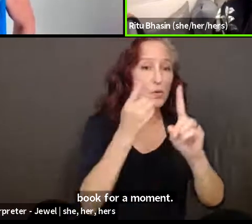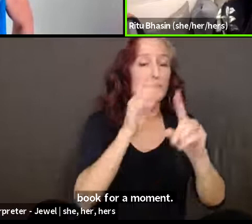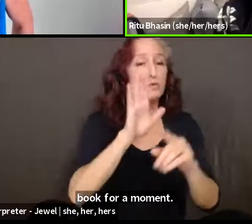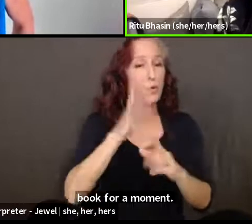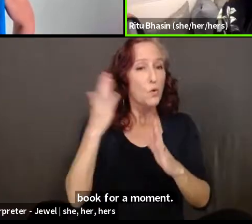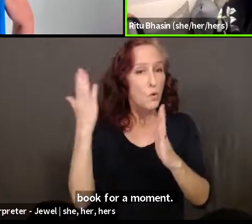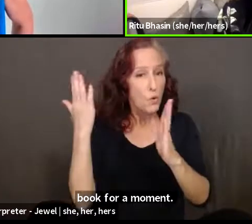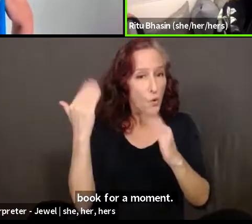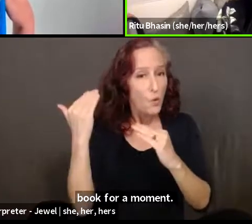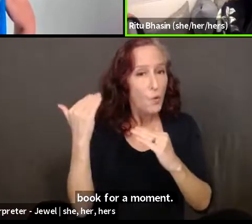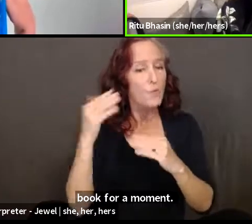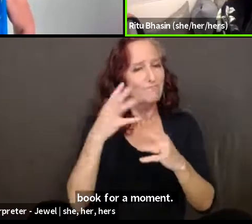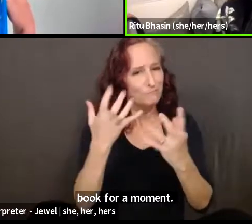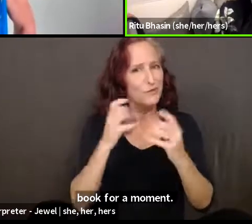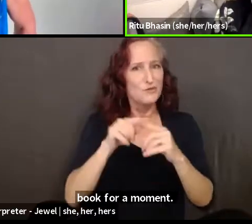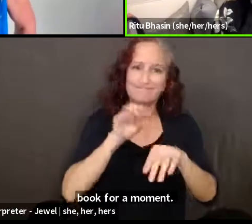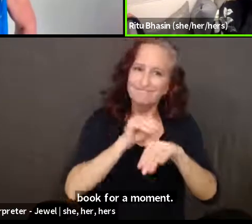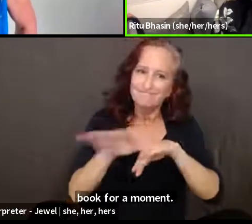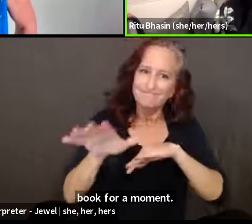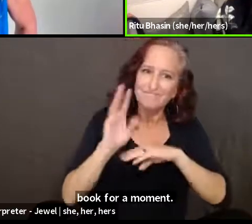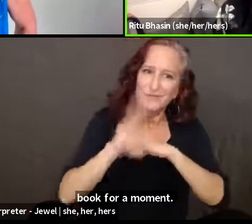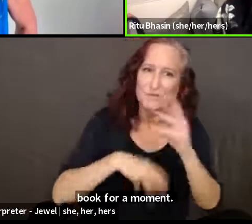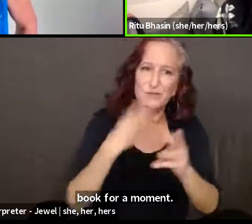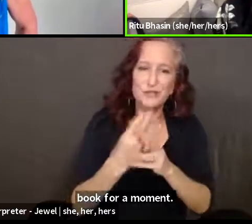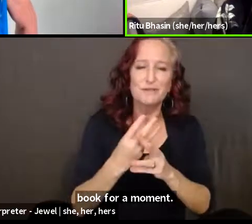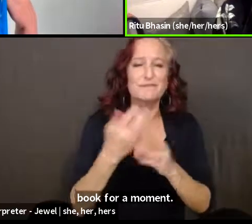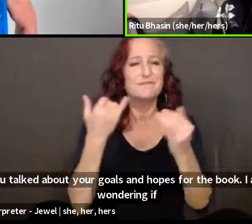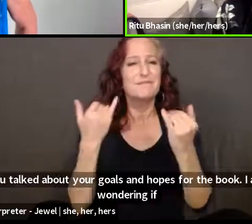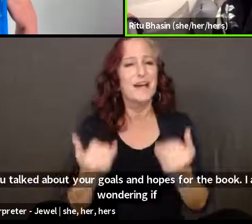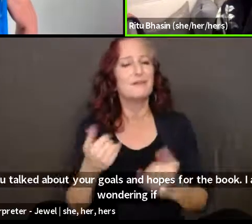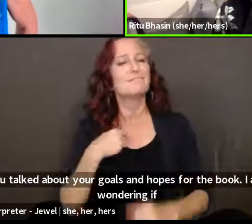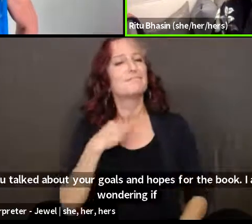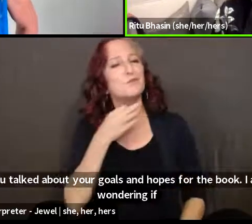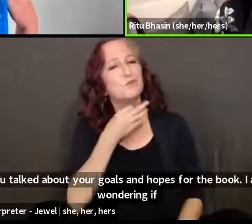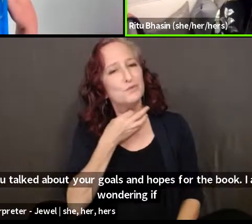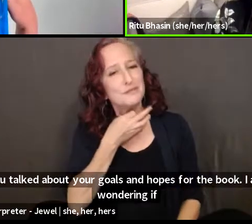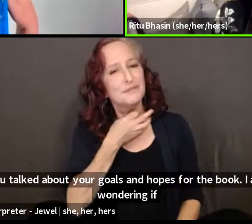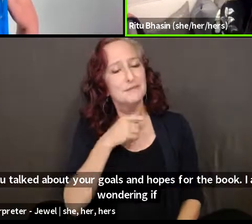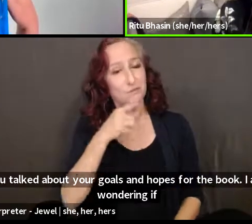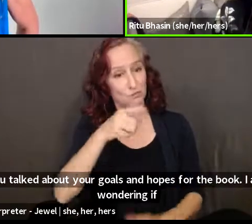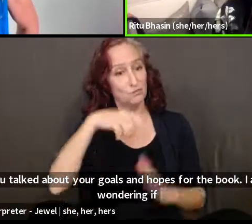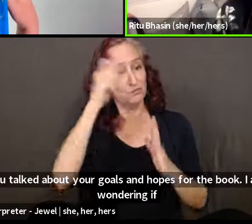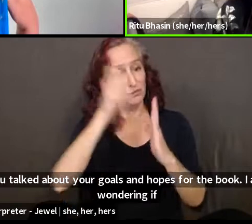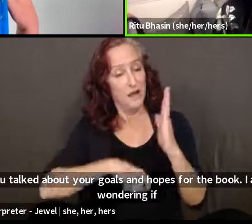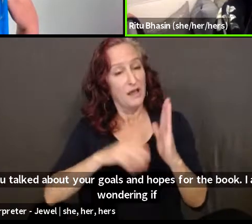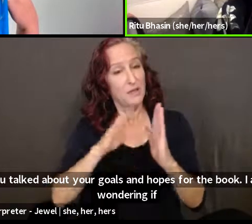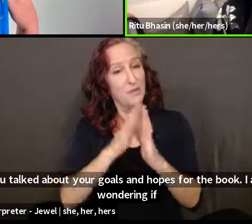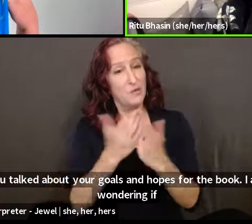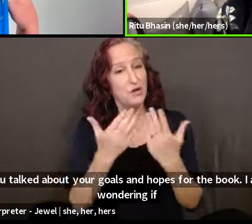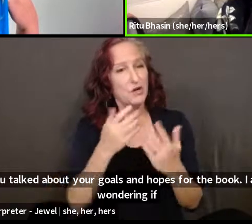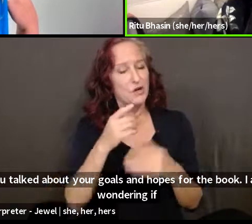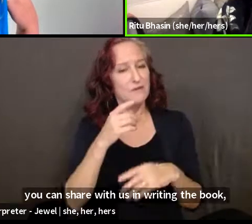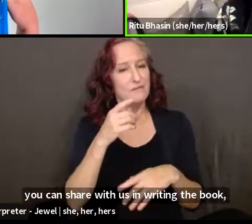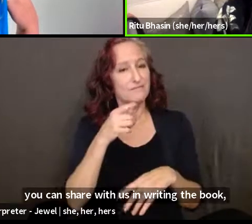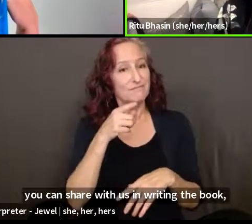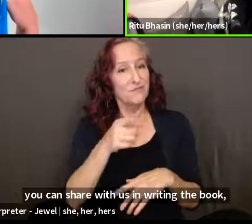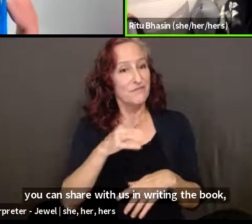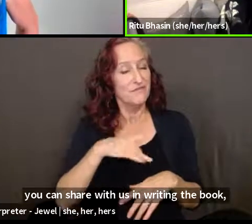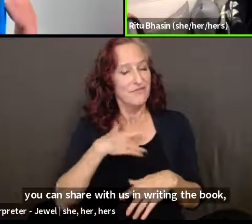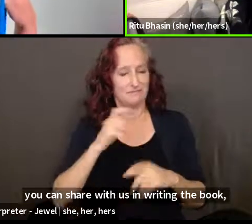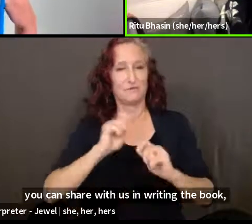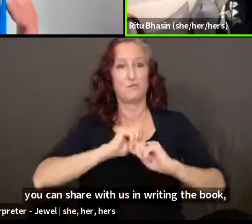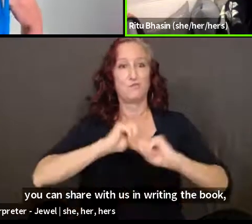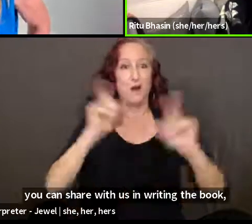wondering if you could share with us, in writing the book, what surprised you about writing a book? What surprised you as it relates